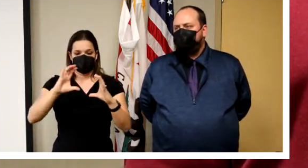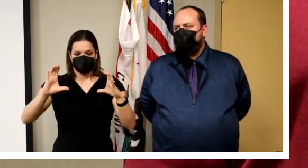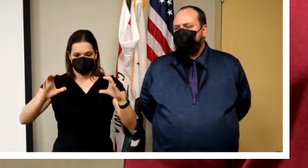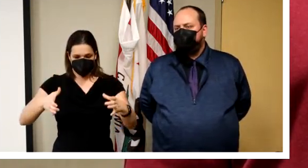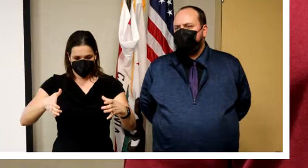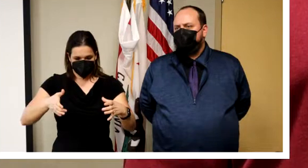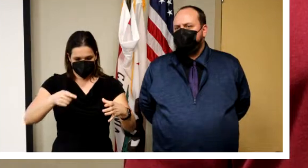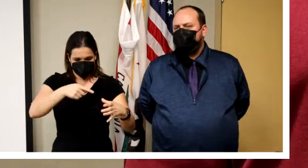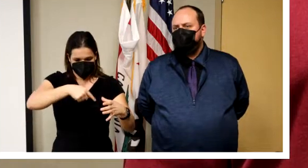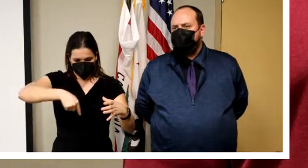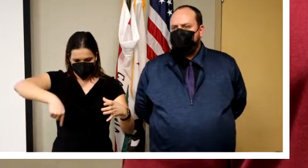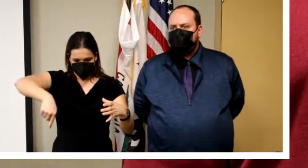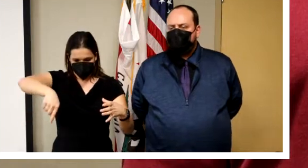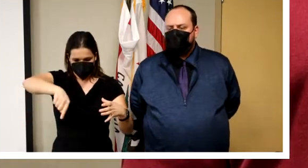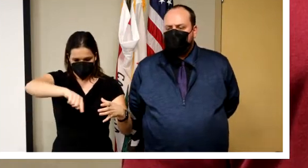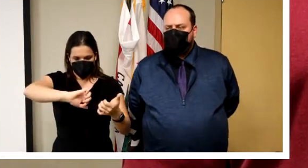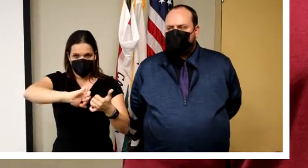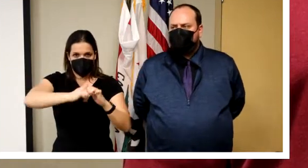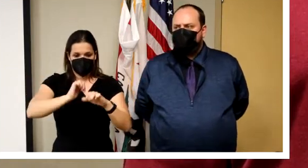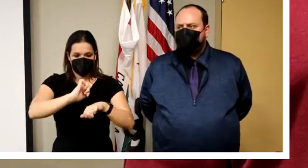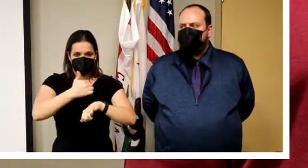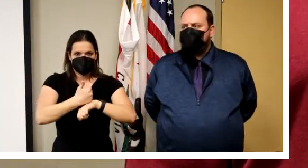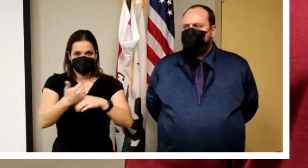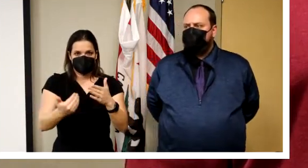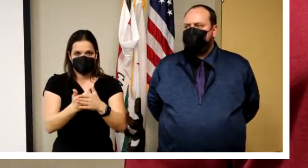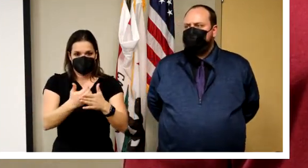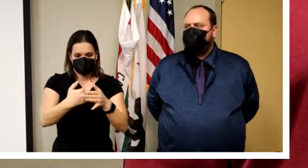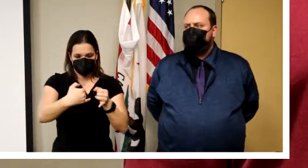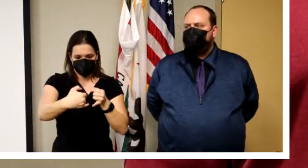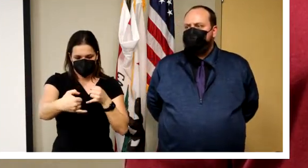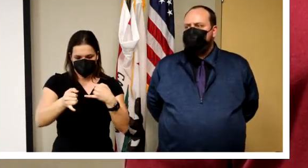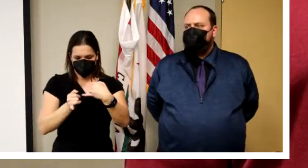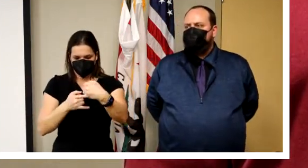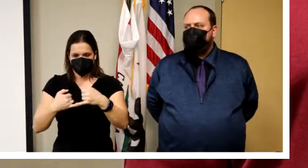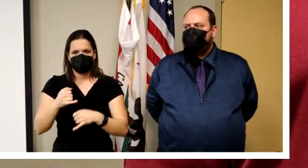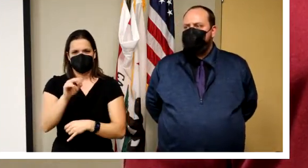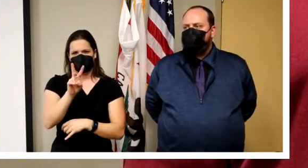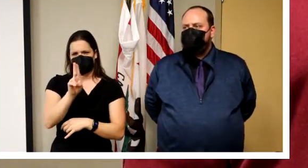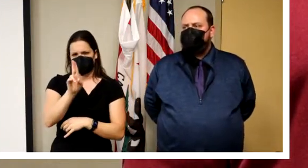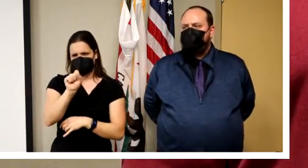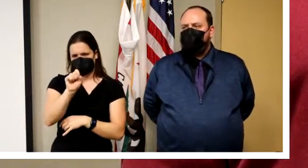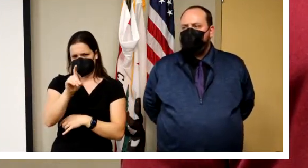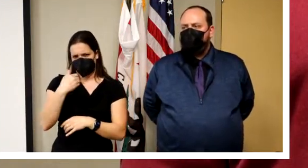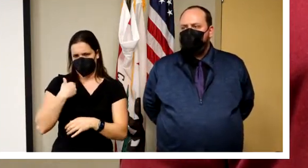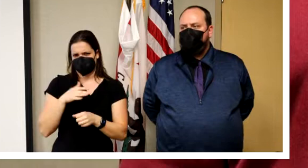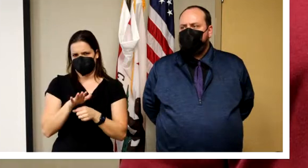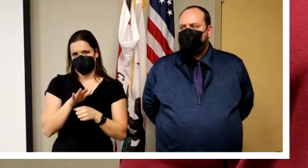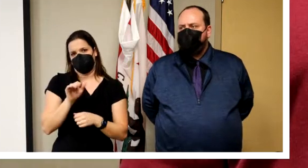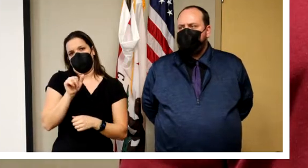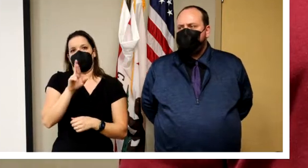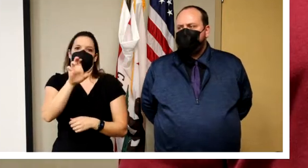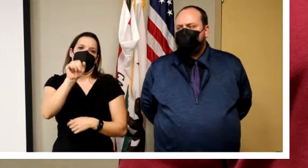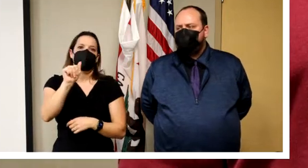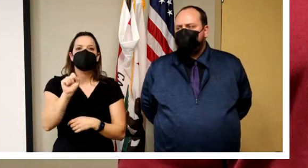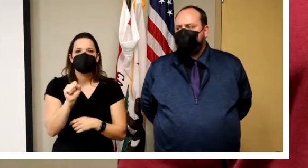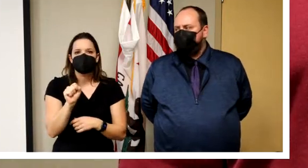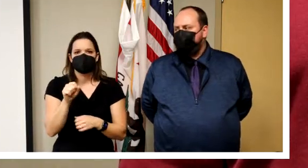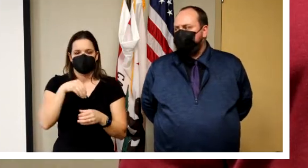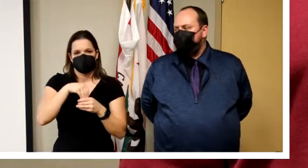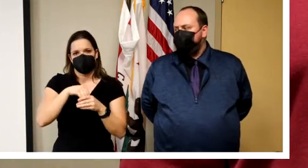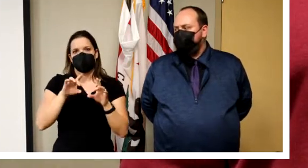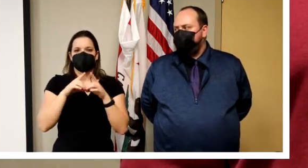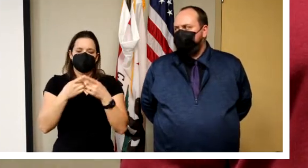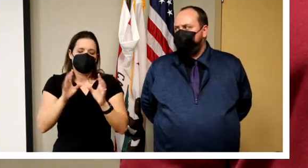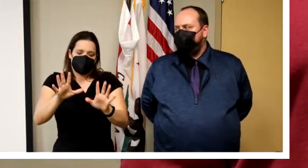healthcare district, how we will redraw those Got lines. that. Got it. Yeah, BUSD has areas. They just call them areas Gotcha. within the district.